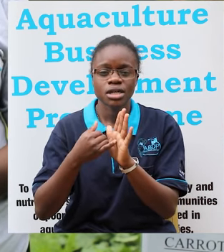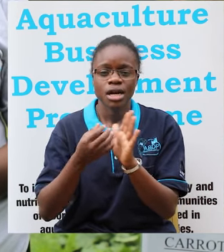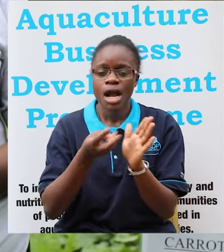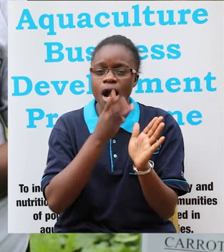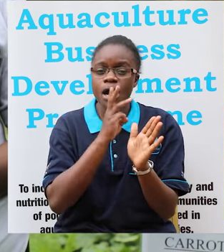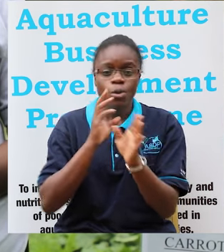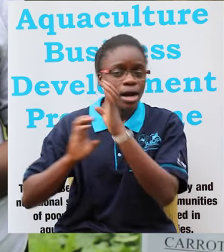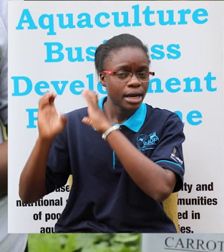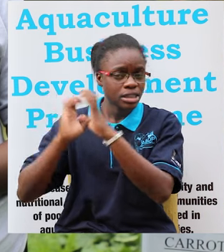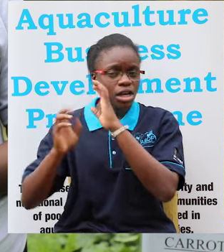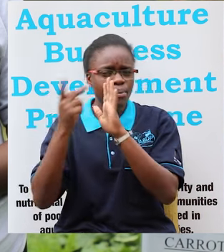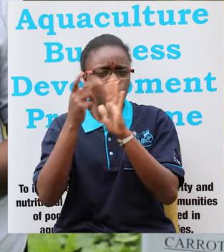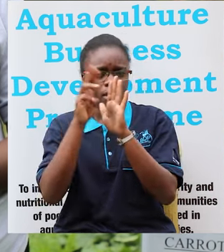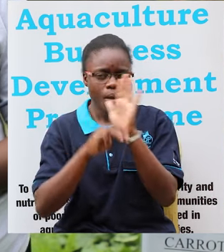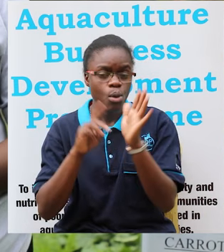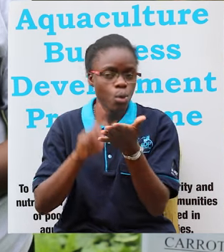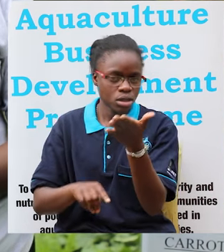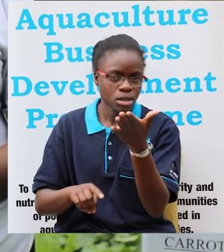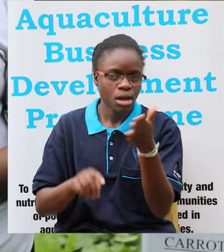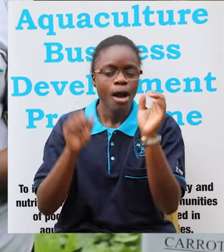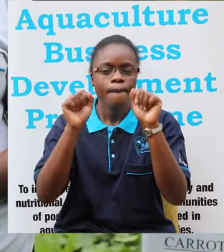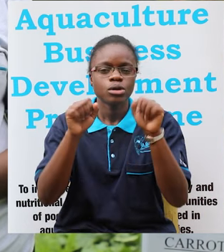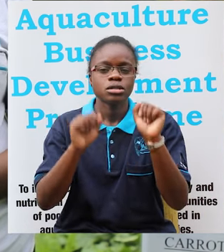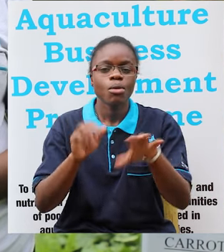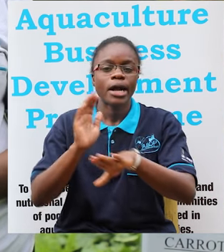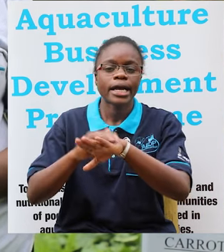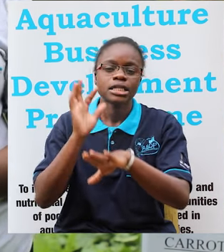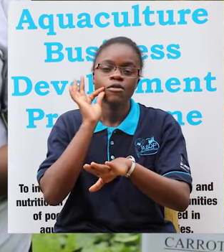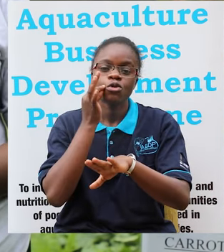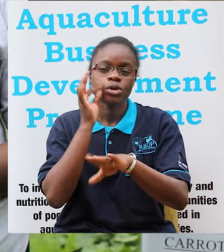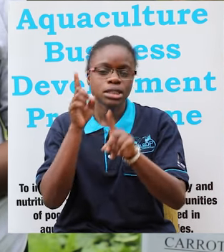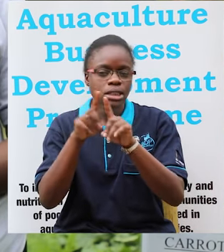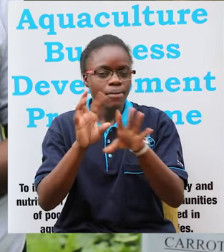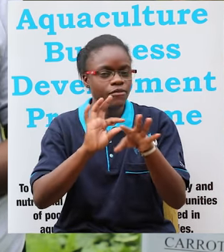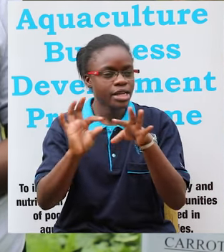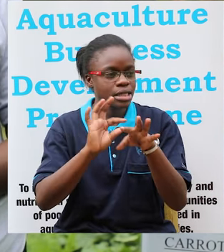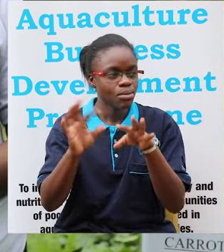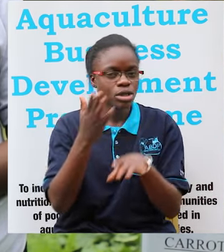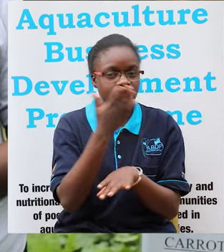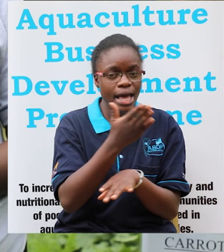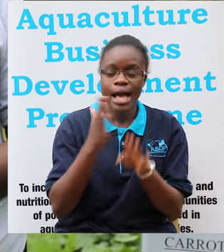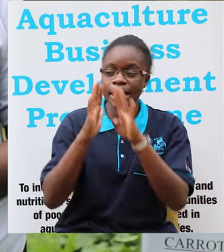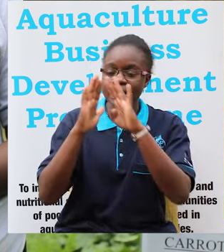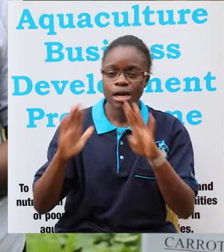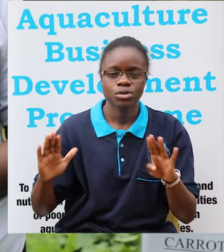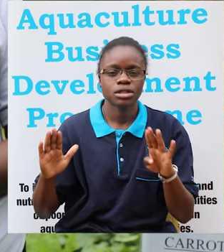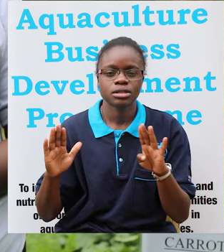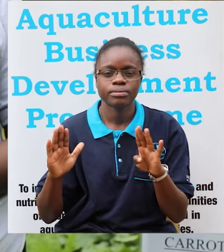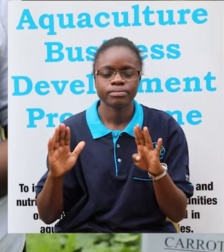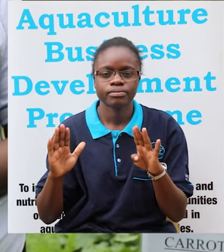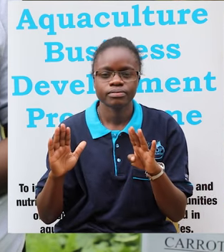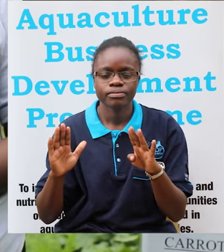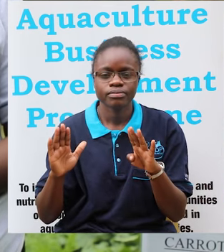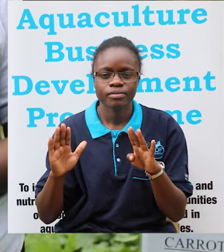aquaculture is because we get fruits and vegetables available at household